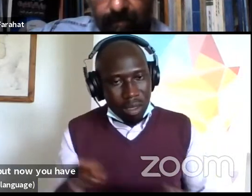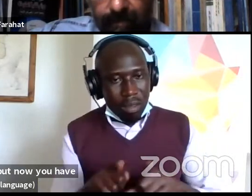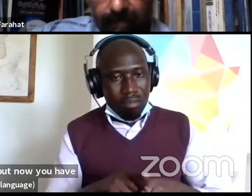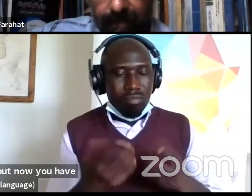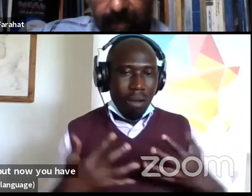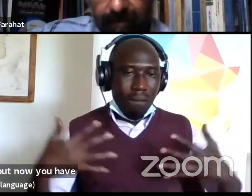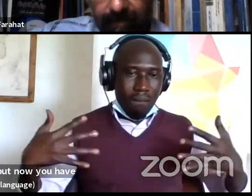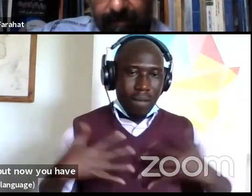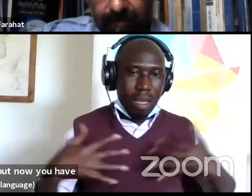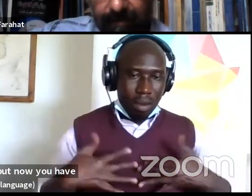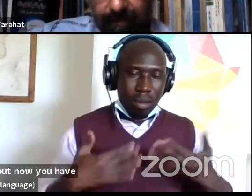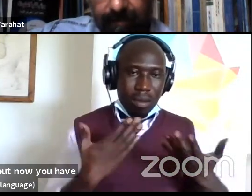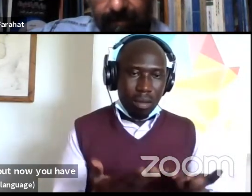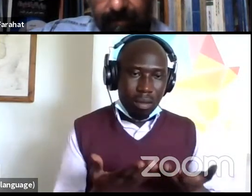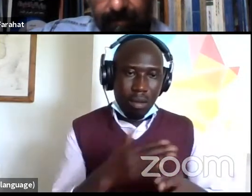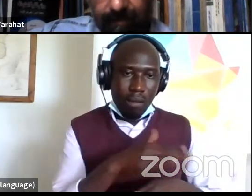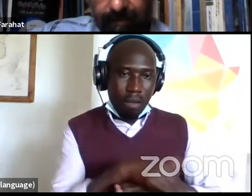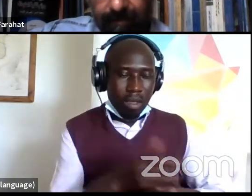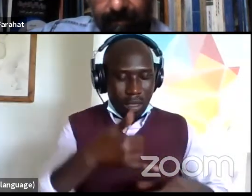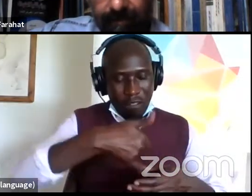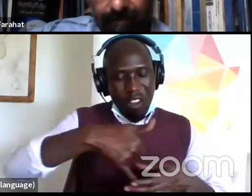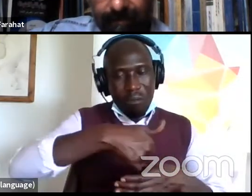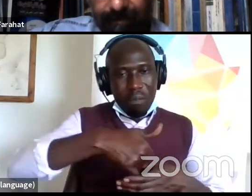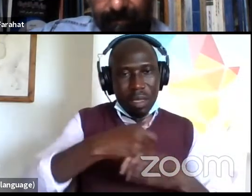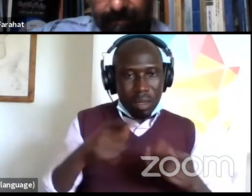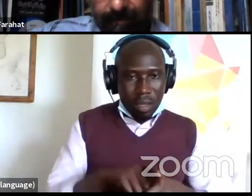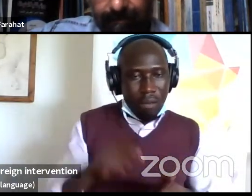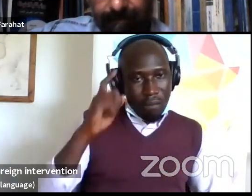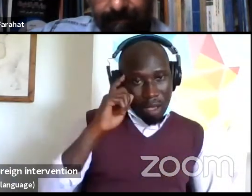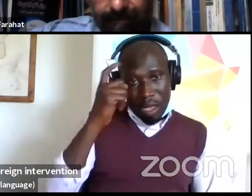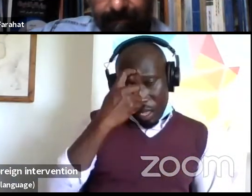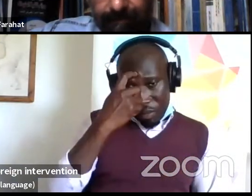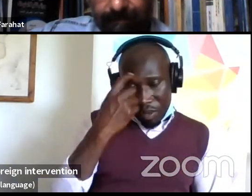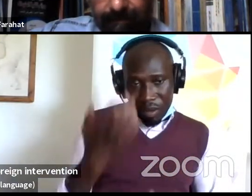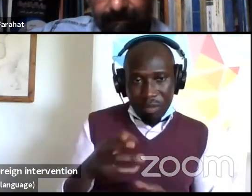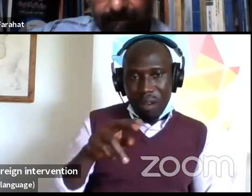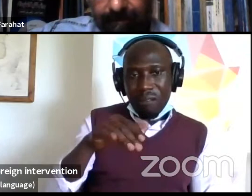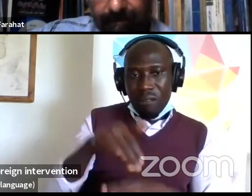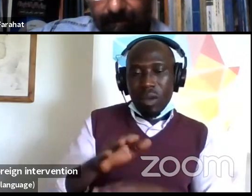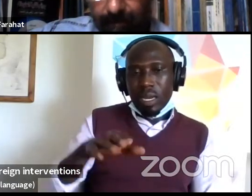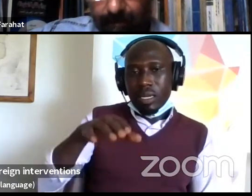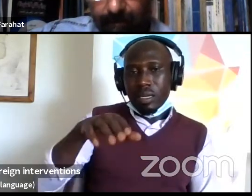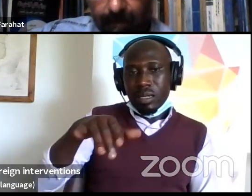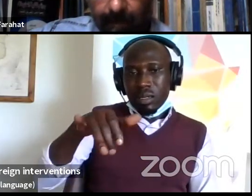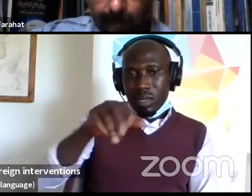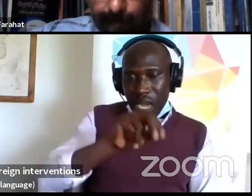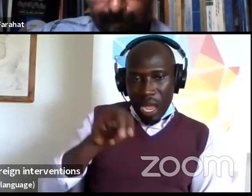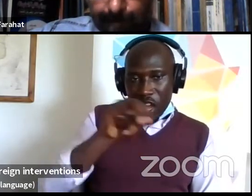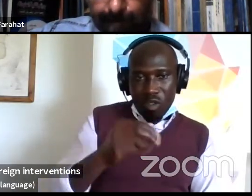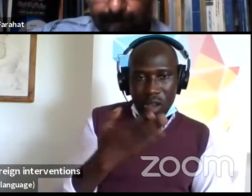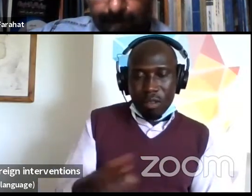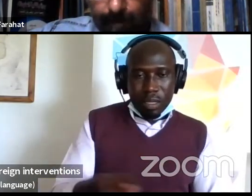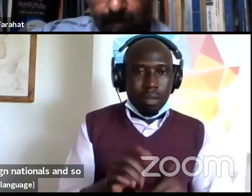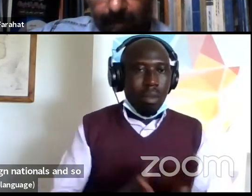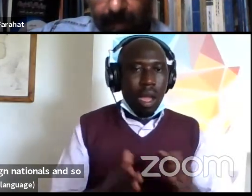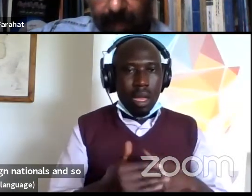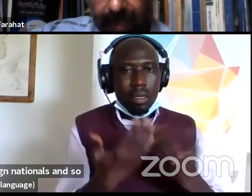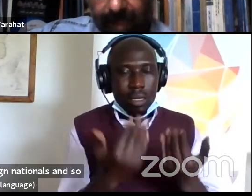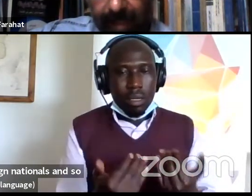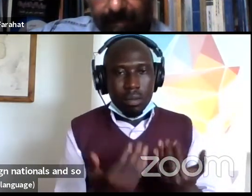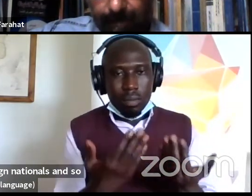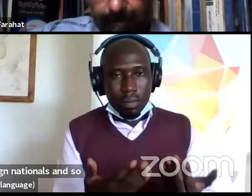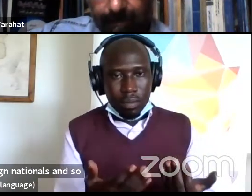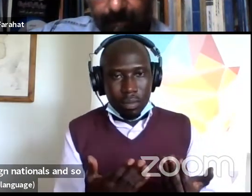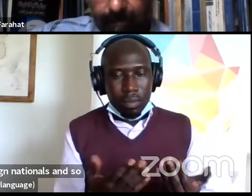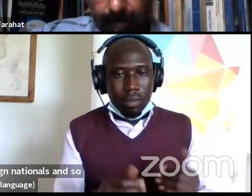of course, of foreign interventions, of foreign governments, of foreign nationals, and so you have that access. And so like